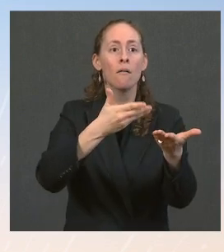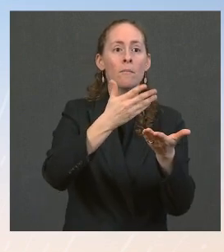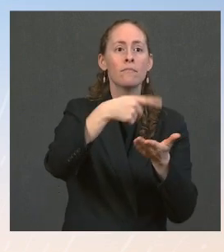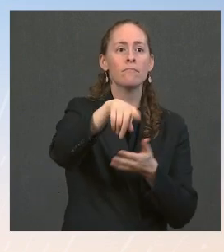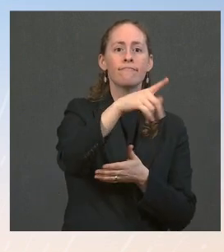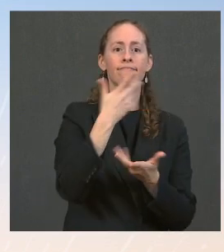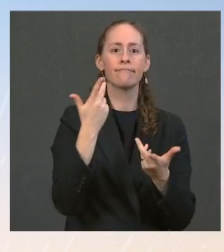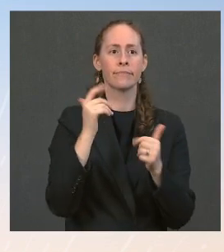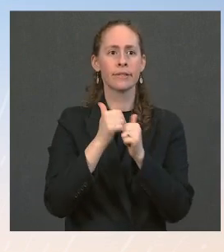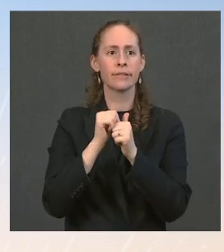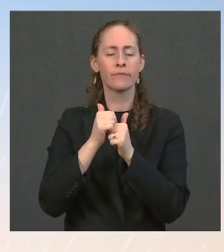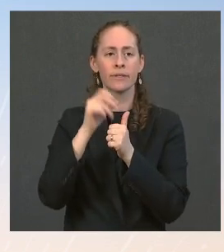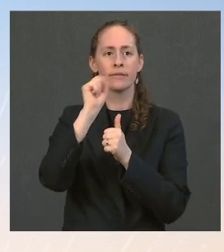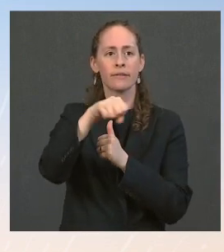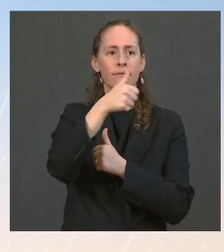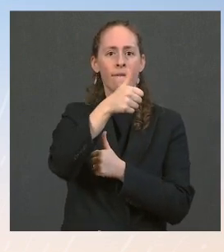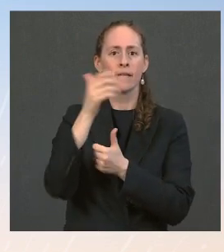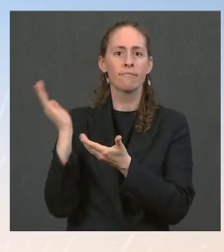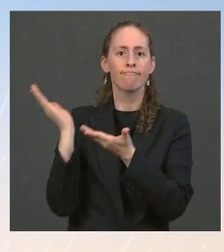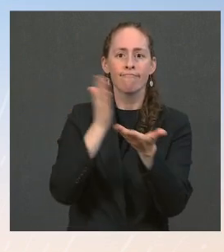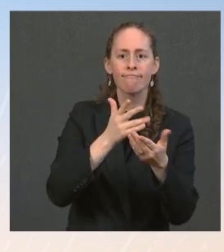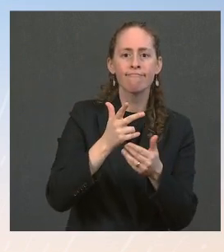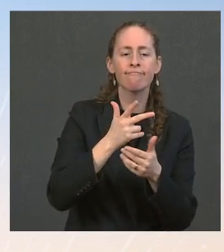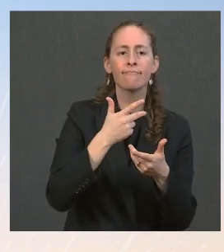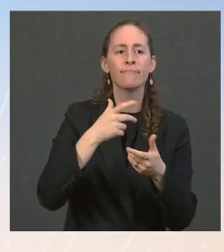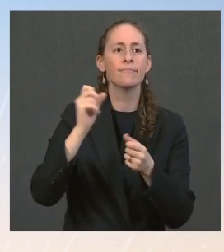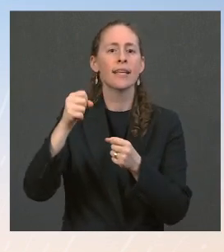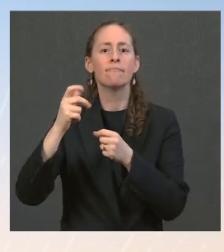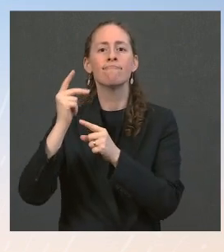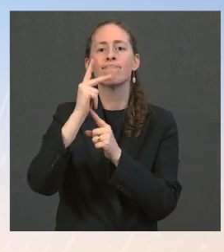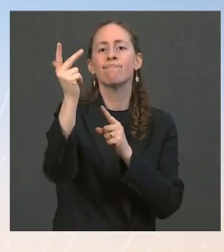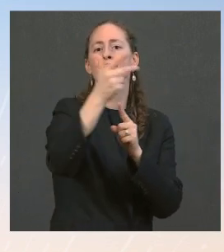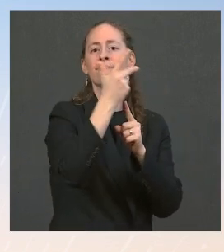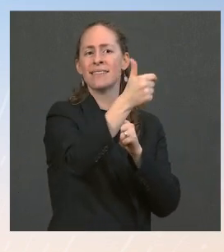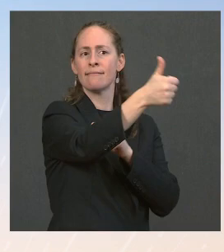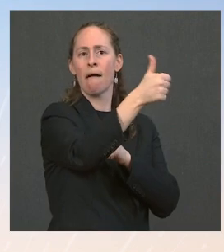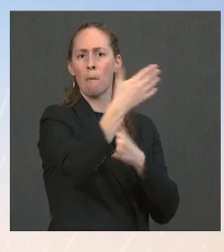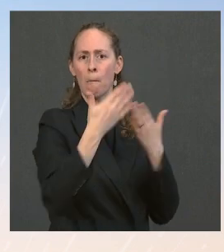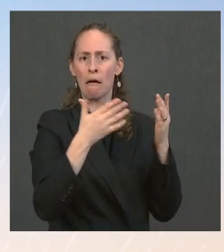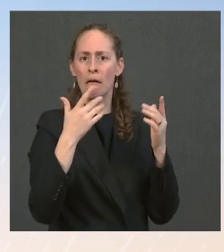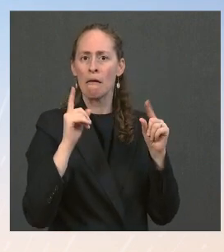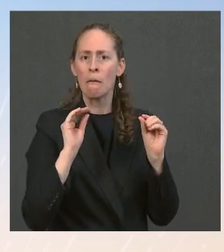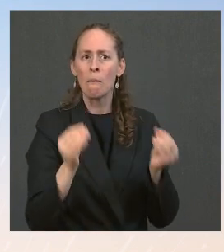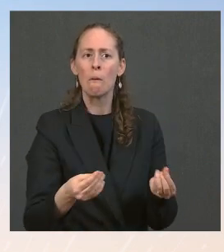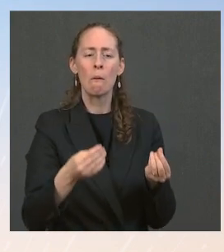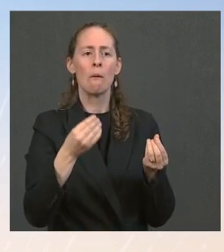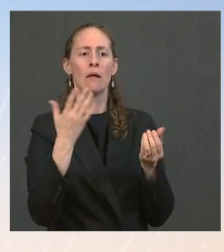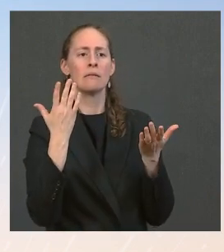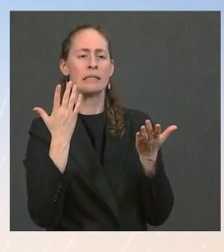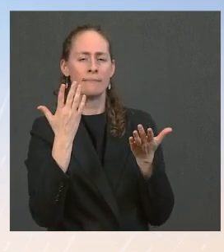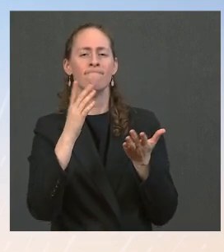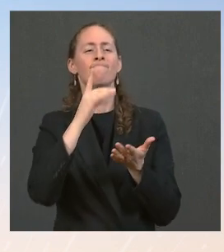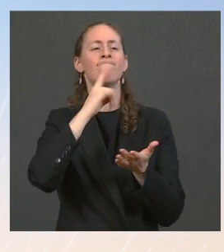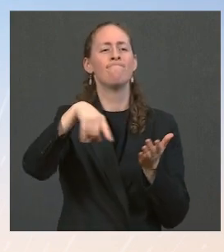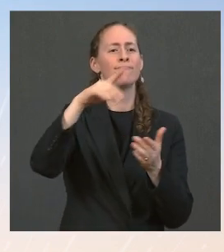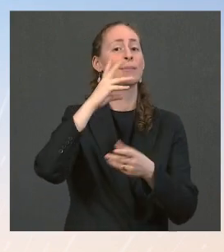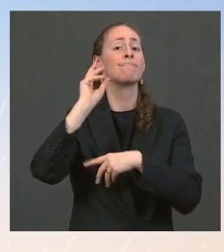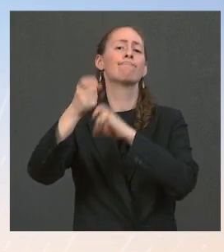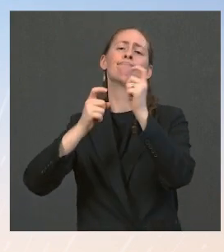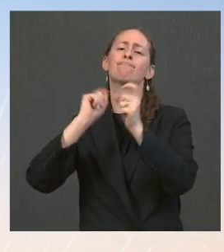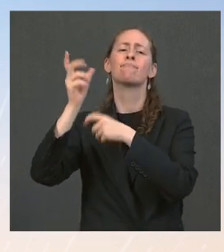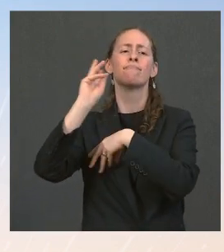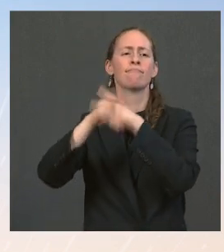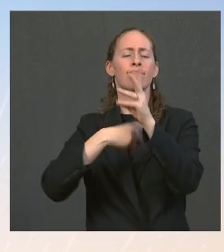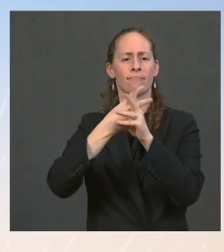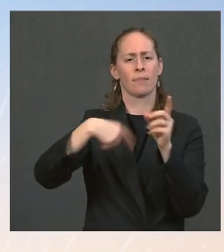done rounds of donating 160 million doses to a range of countries in the world, it should be easier moving forward. And building off